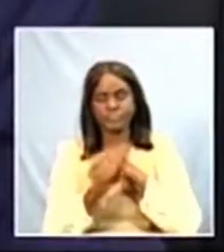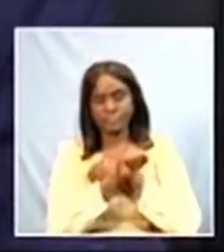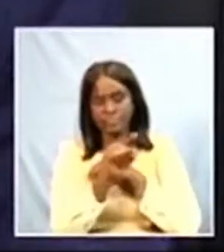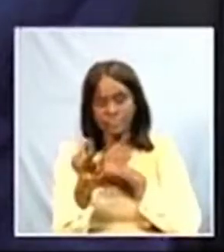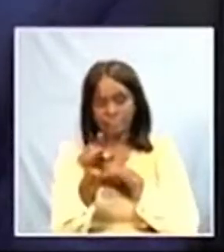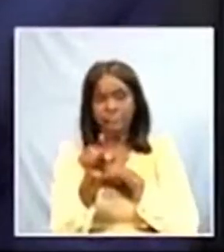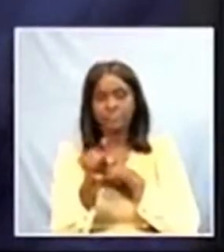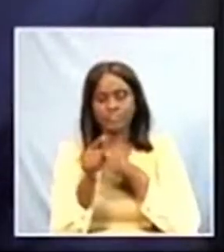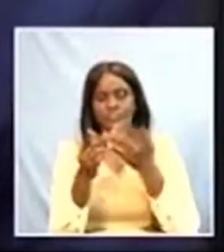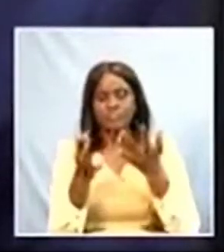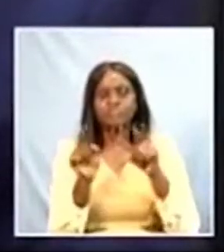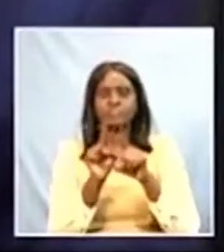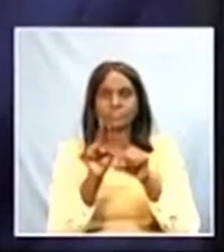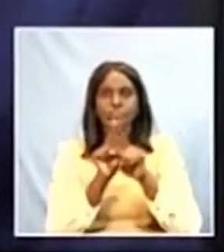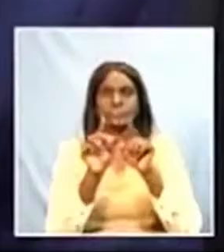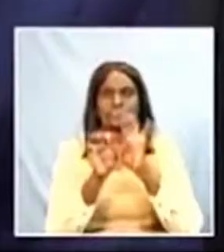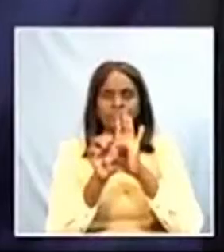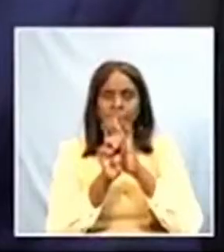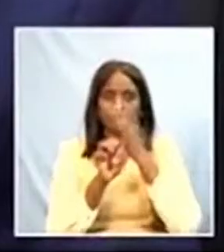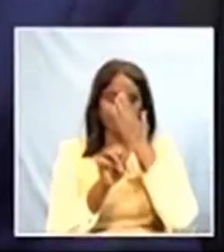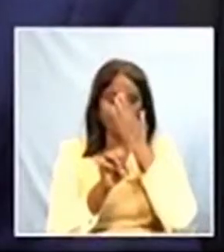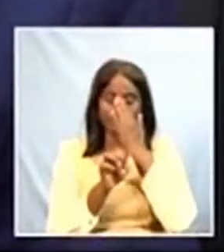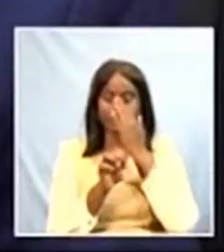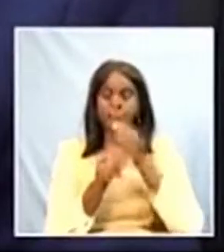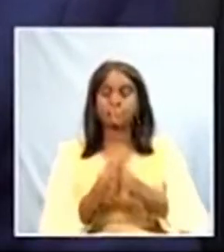This actually